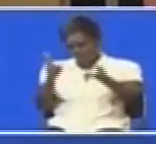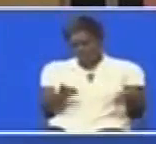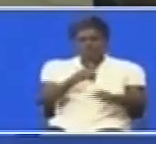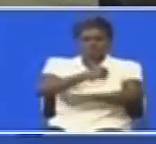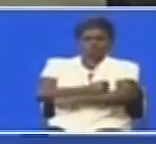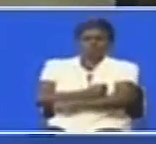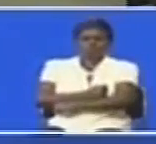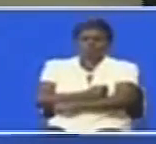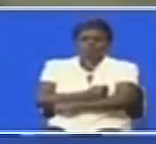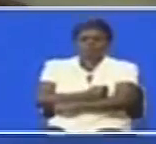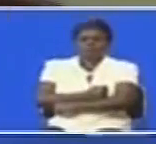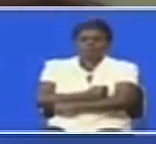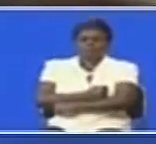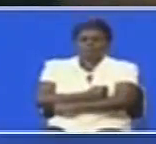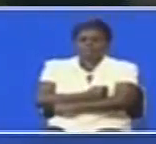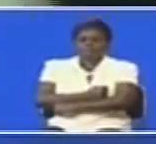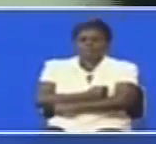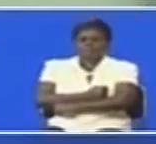ordinary school.